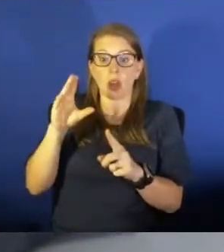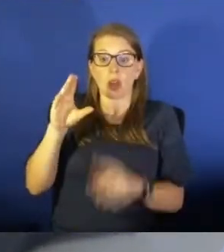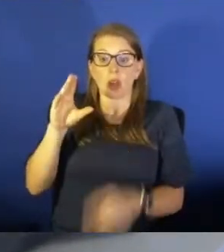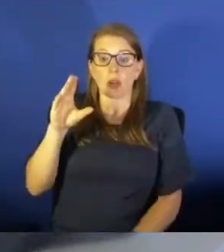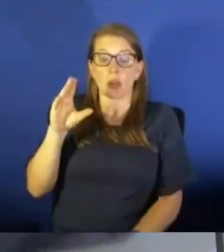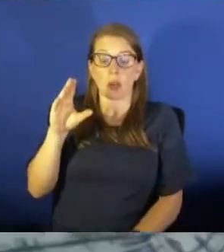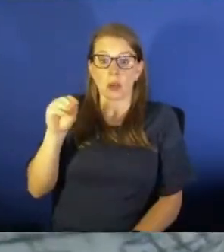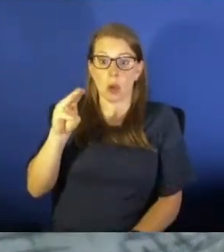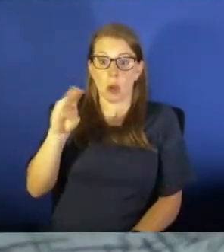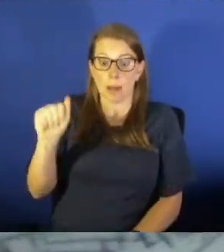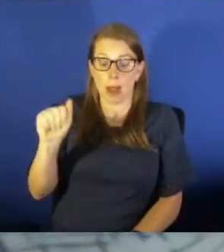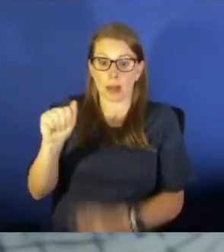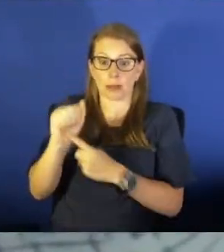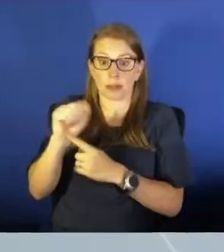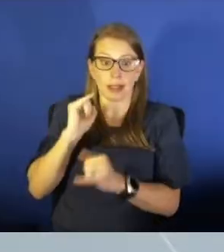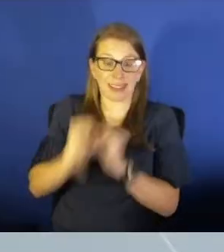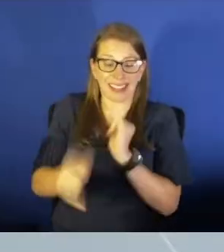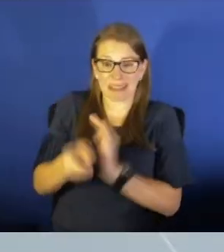on the Morning Medical Update.